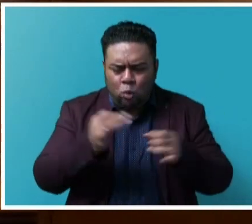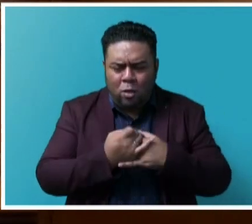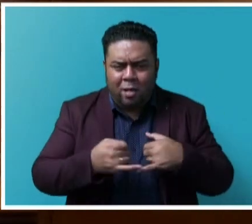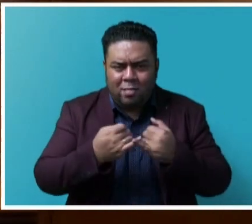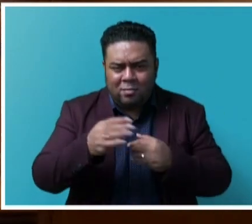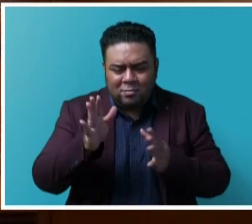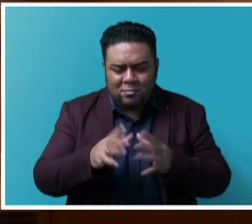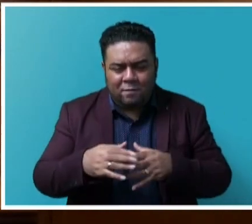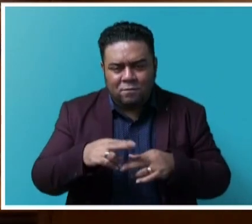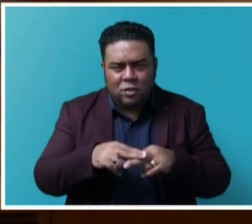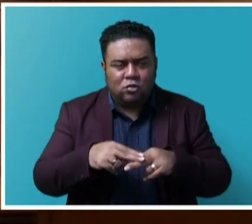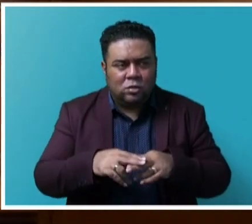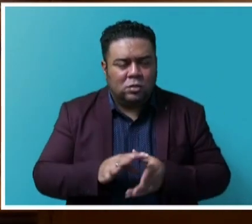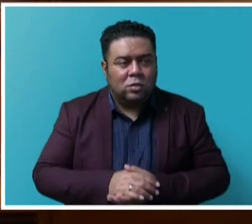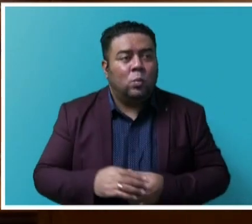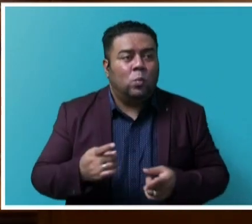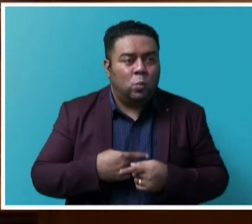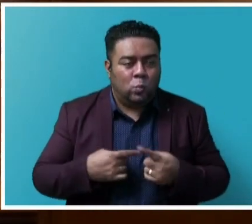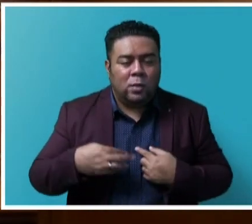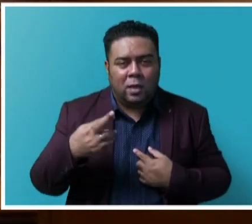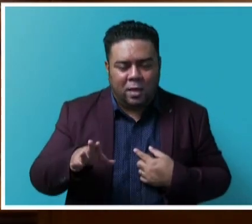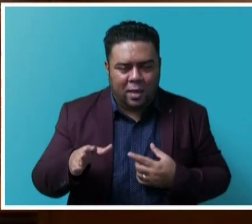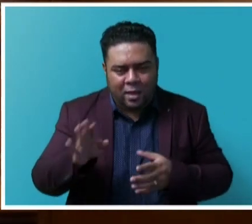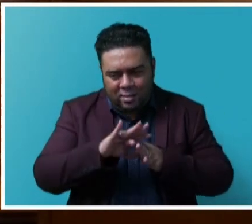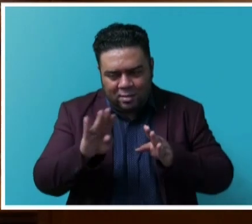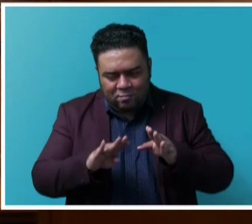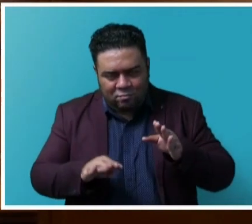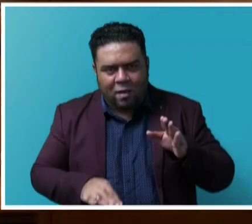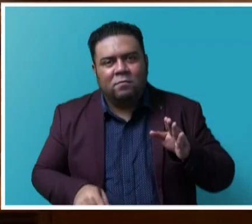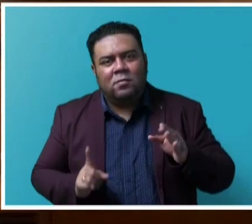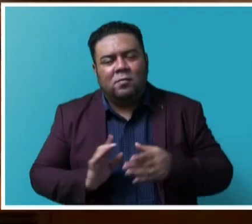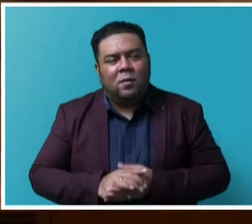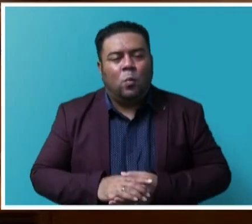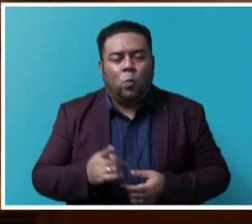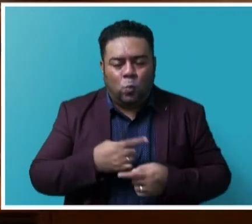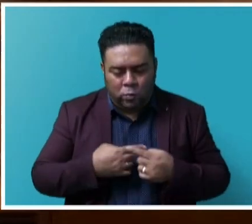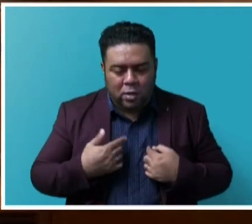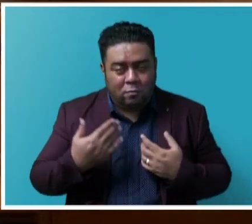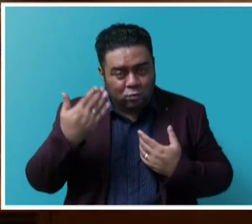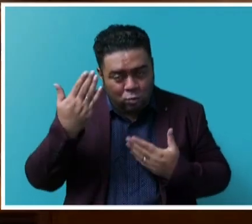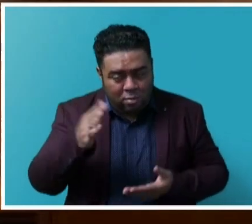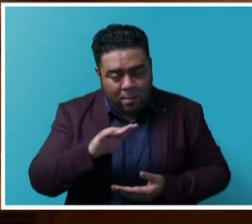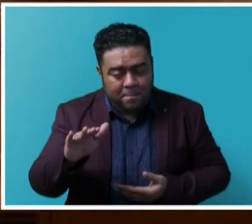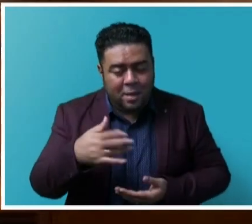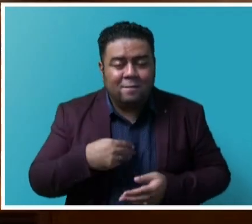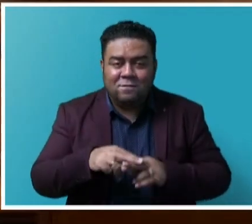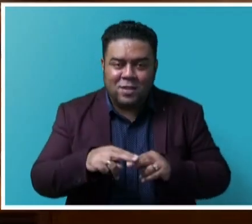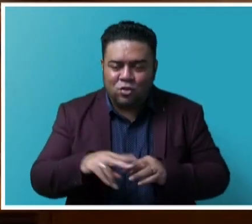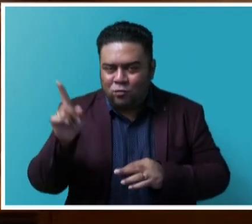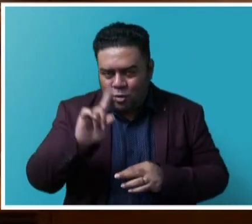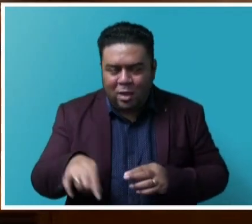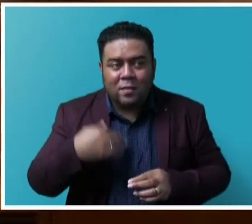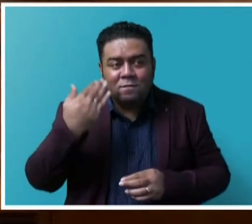Fiji. We are their successors. We owe it to them and Fijians of today and the